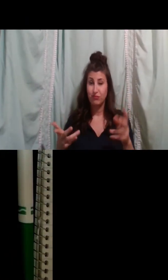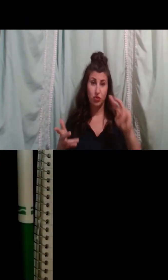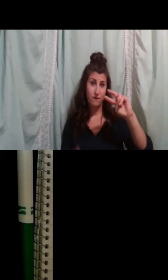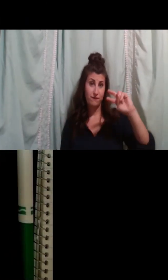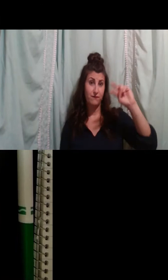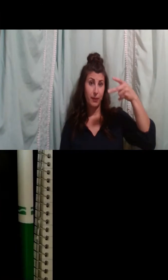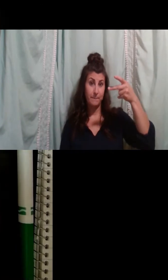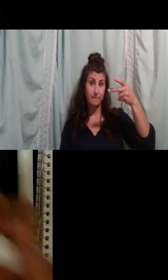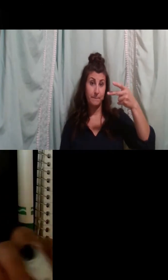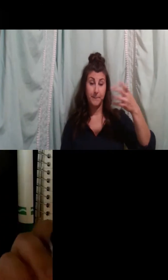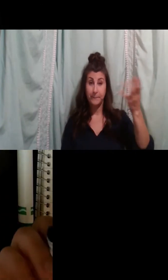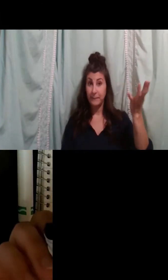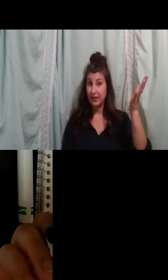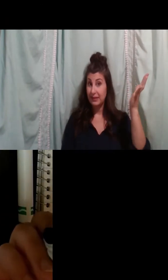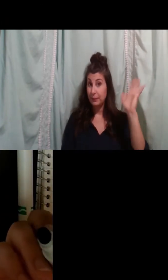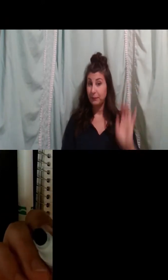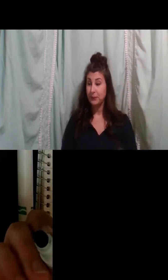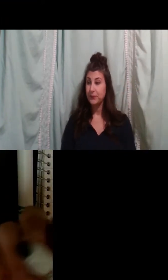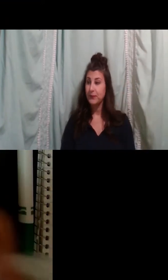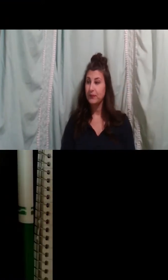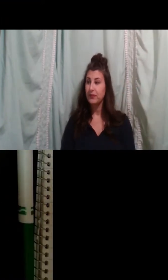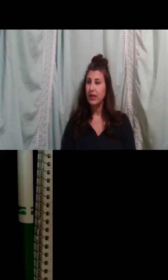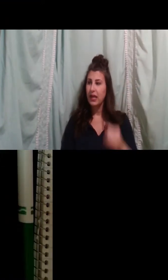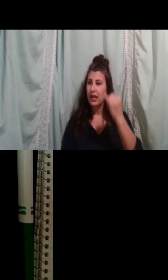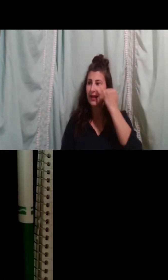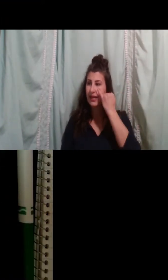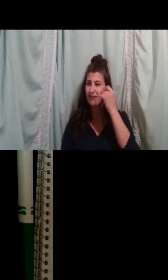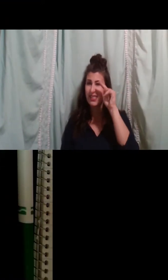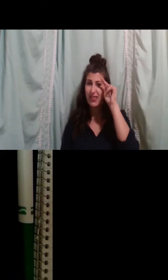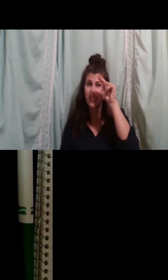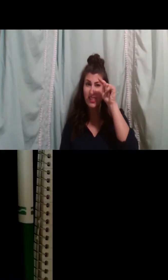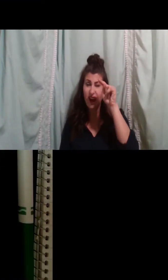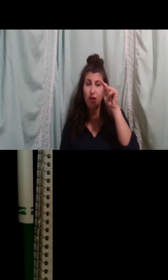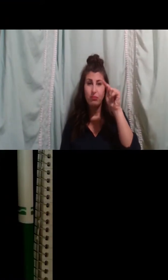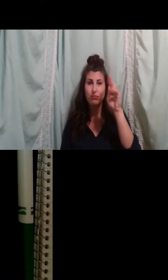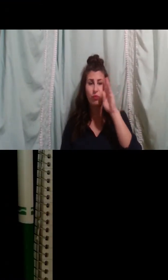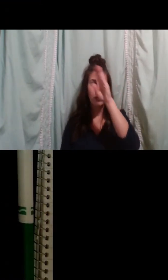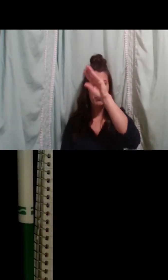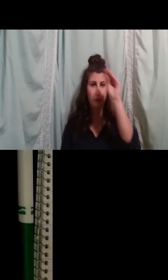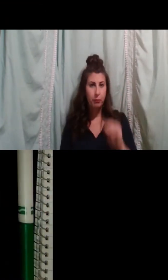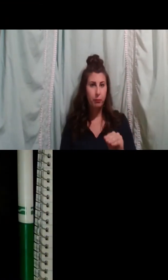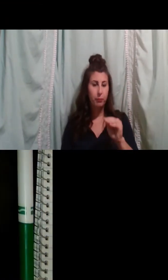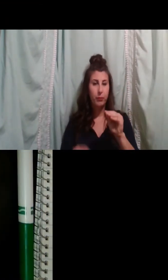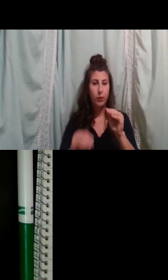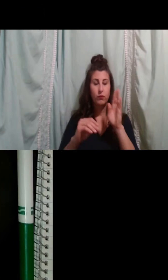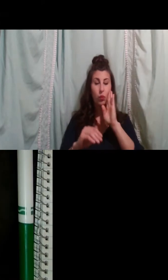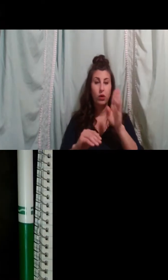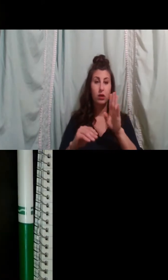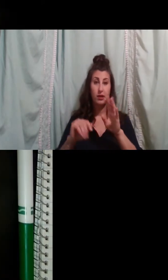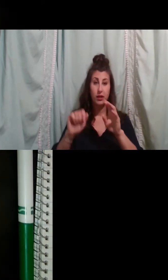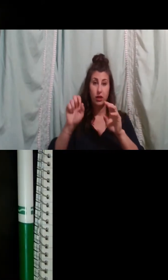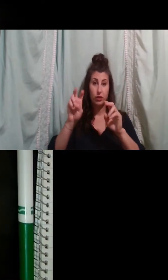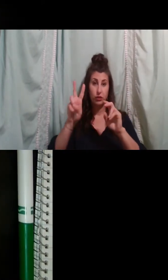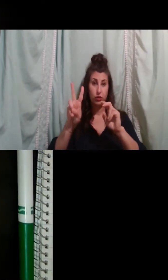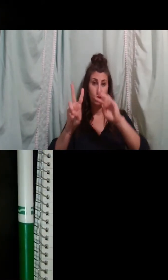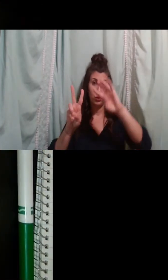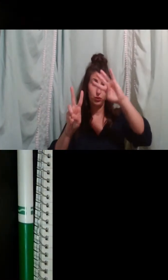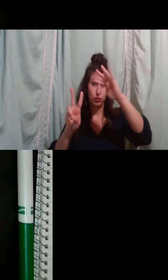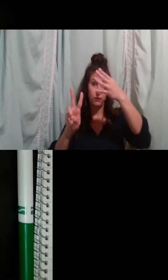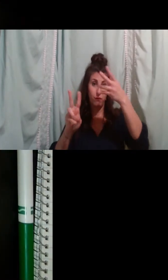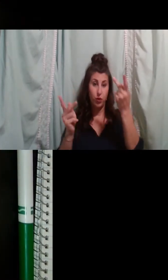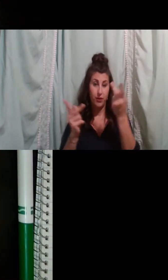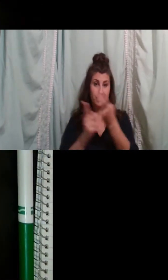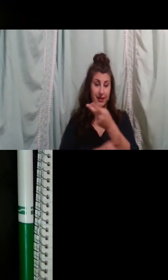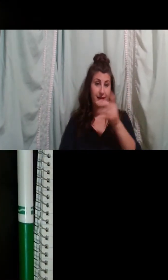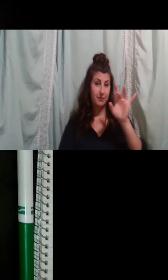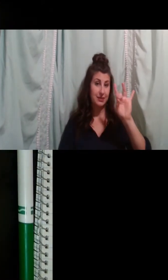doing. And there we go. Here, if it's at the top, it's going to be at the bottom. So it's going to be 2 to the